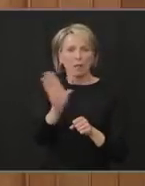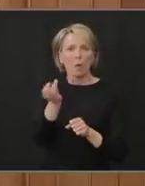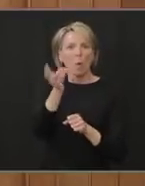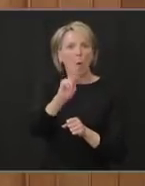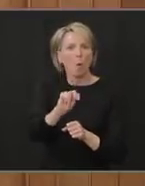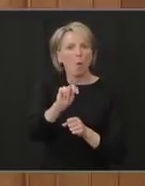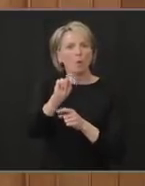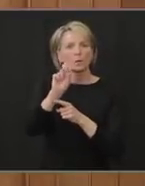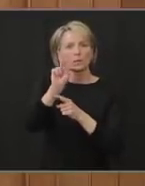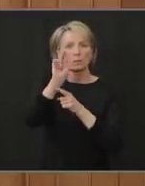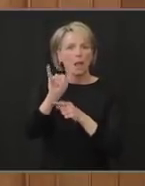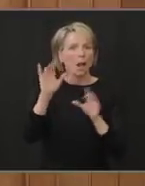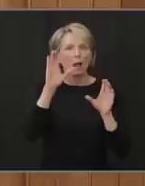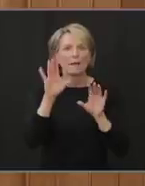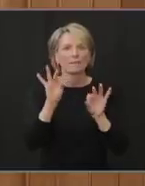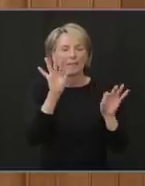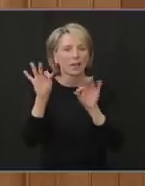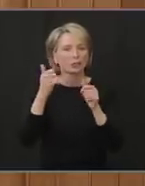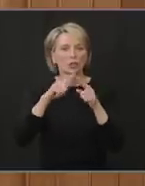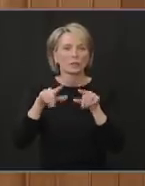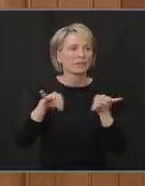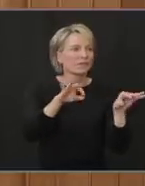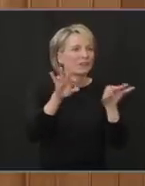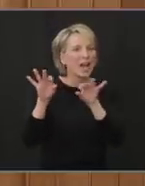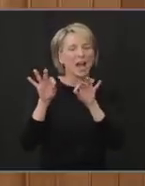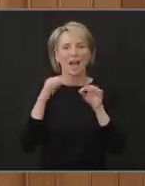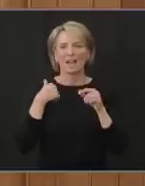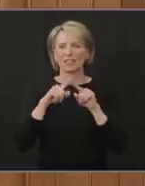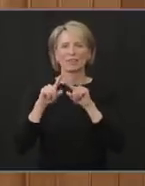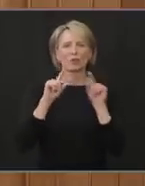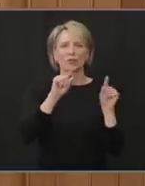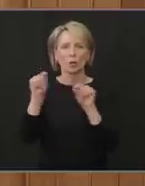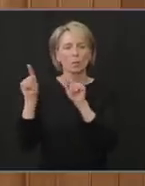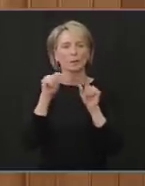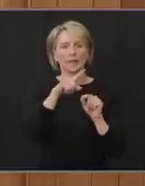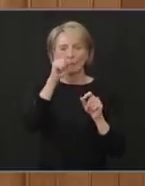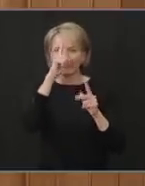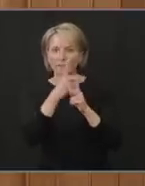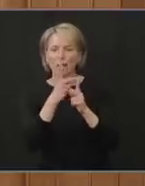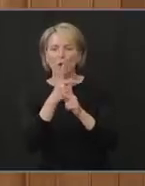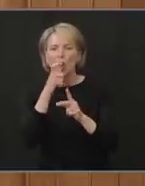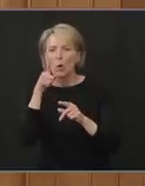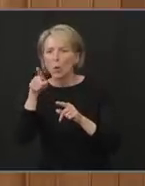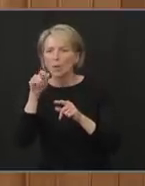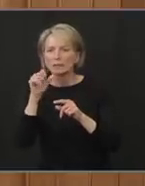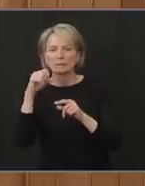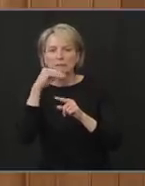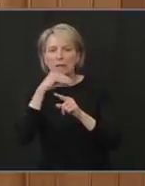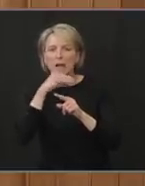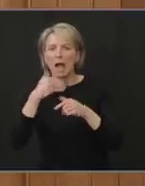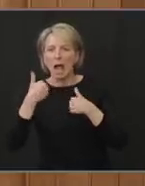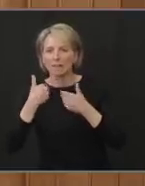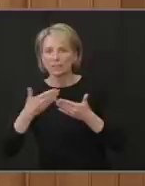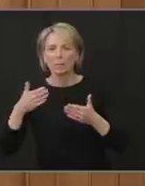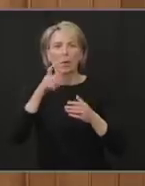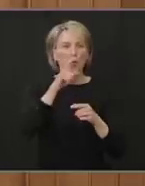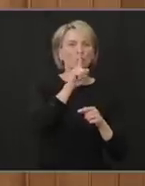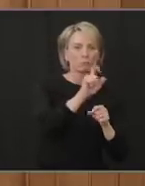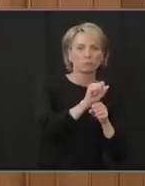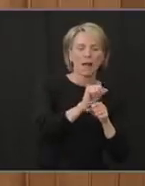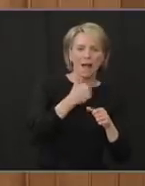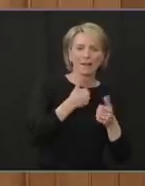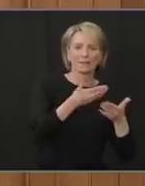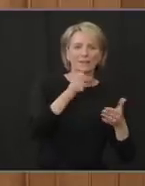leads, trying to sort out the charlatans and con men from legitimate sourcers. Prices